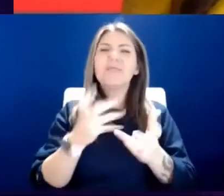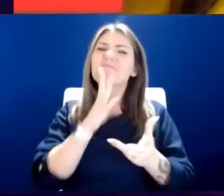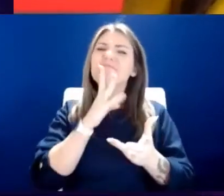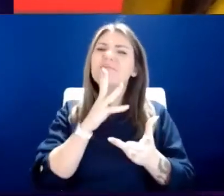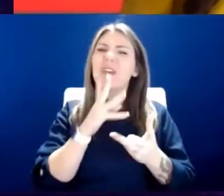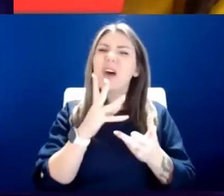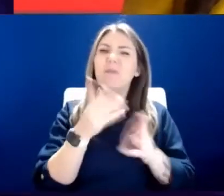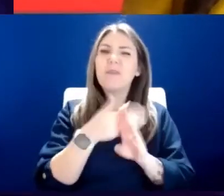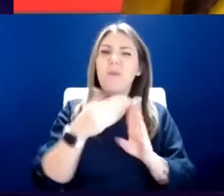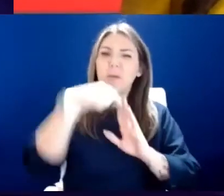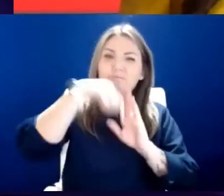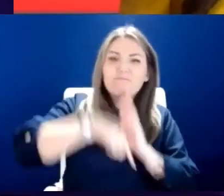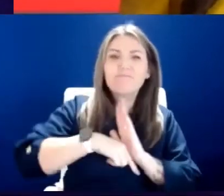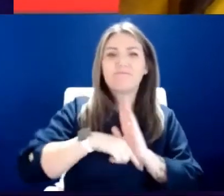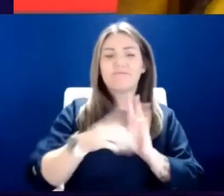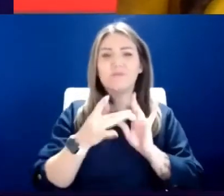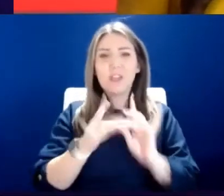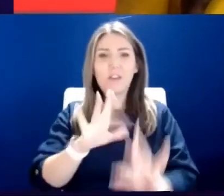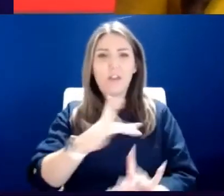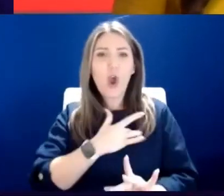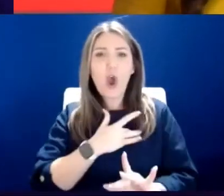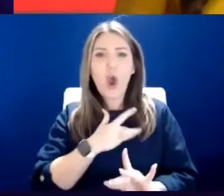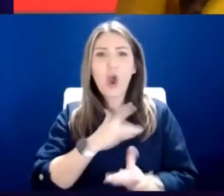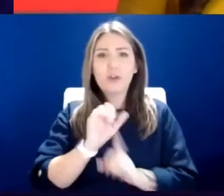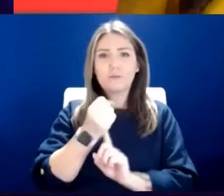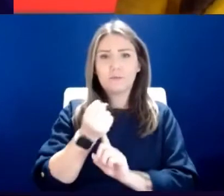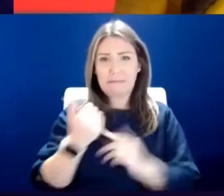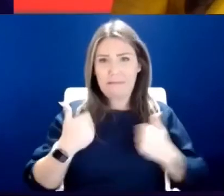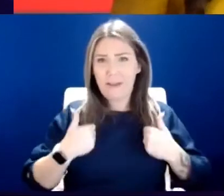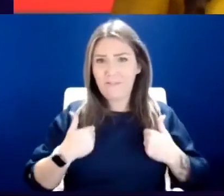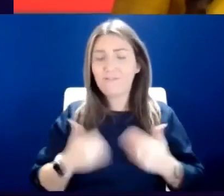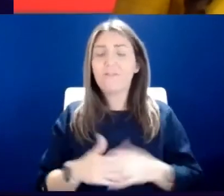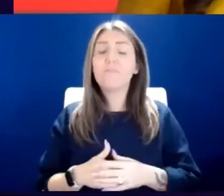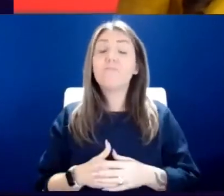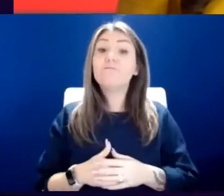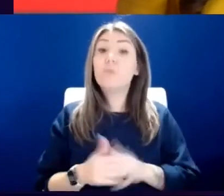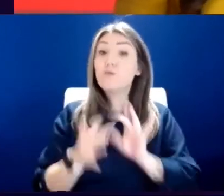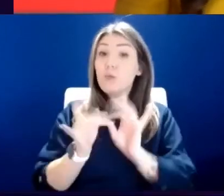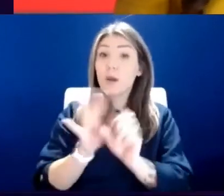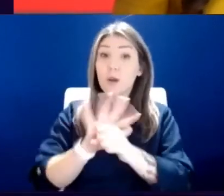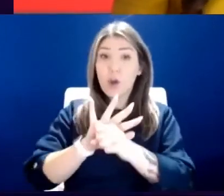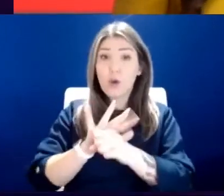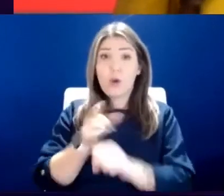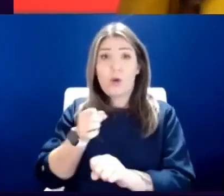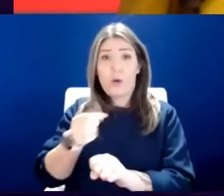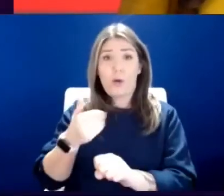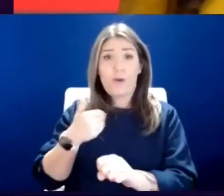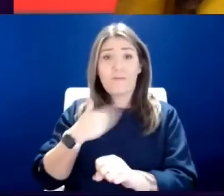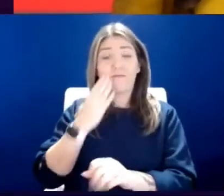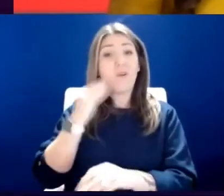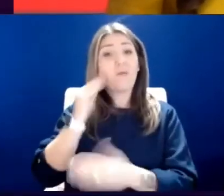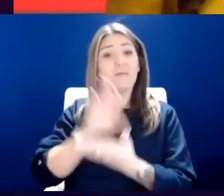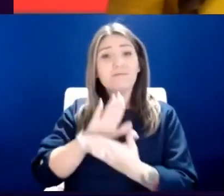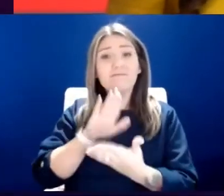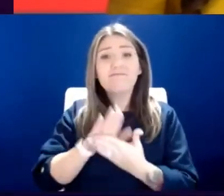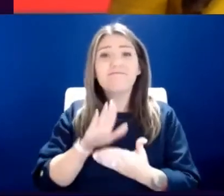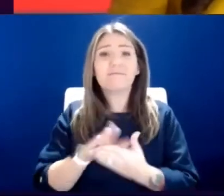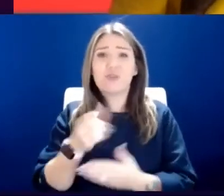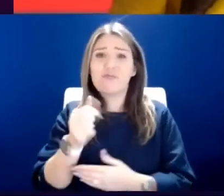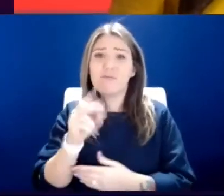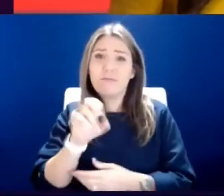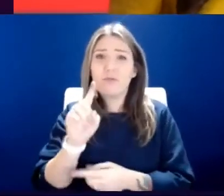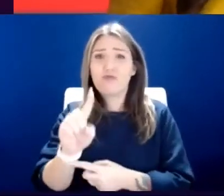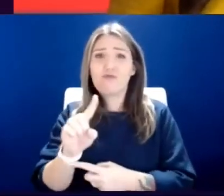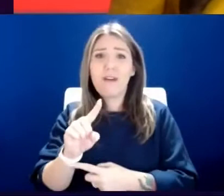heart condition that you had. When it comes to COVID, you're homeschooling, you have a grandson who has some special